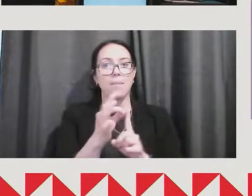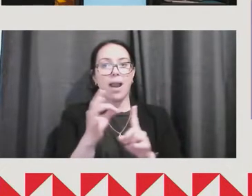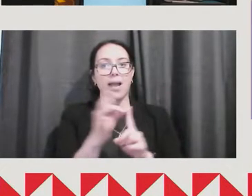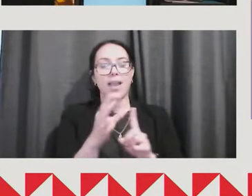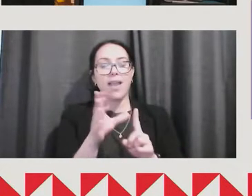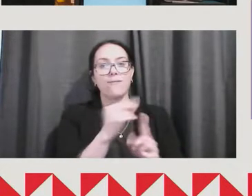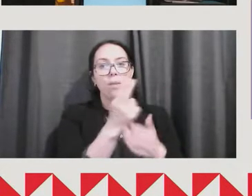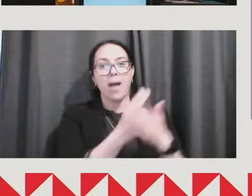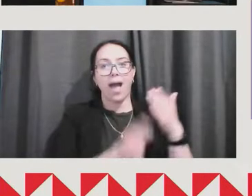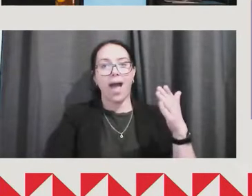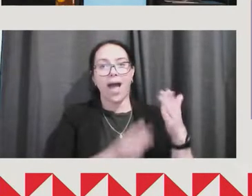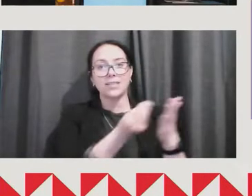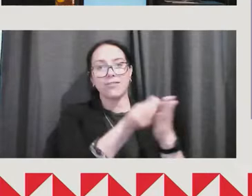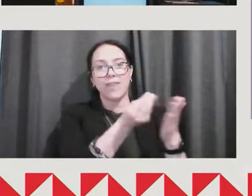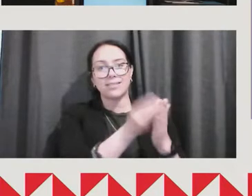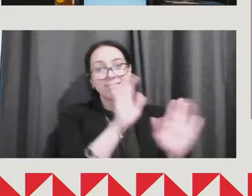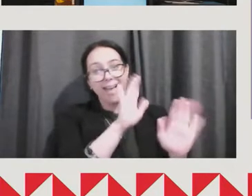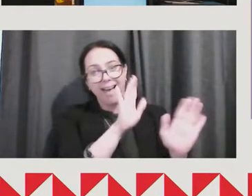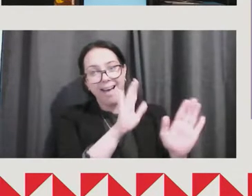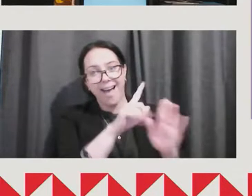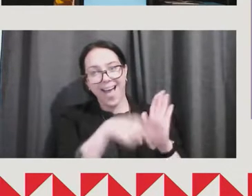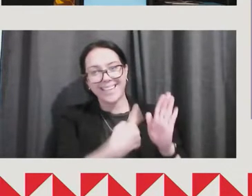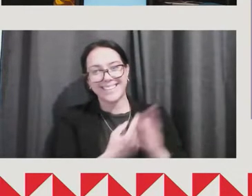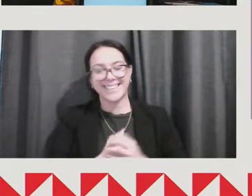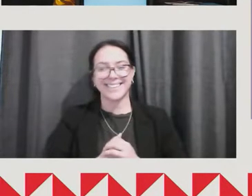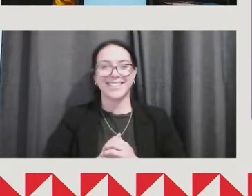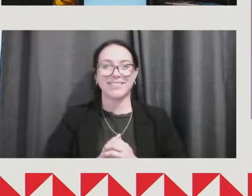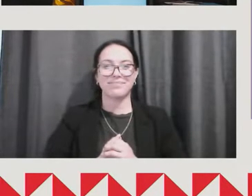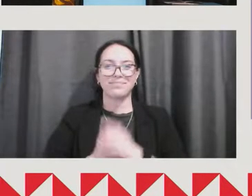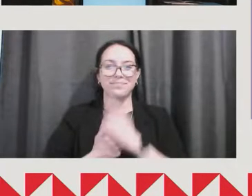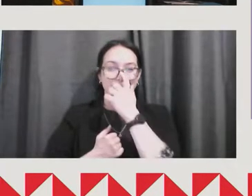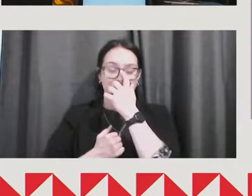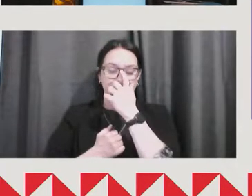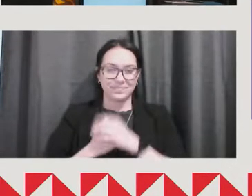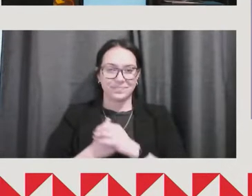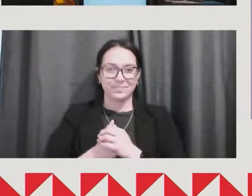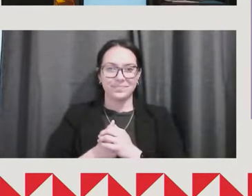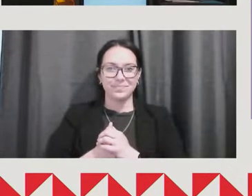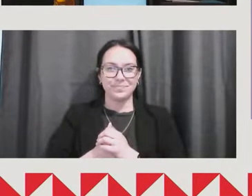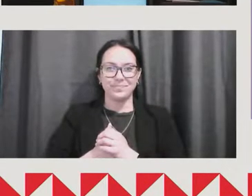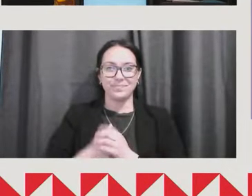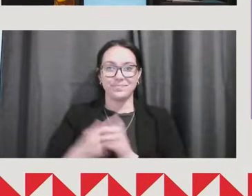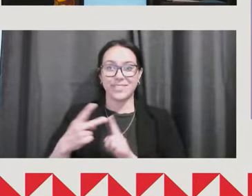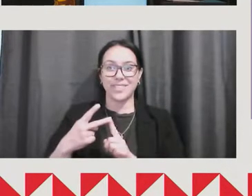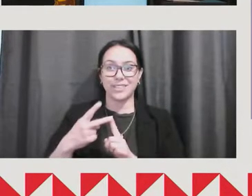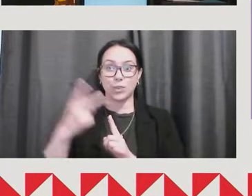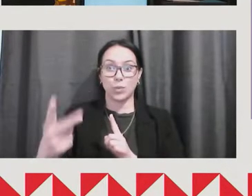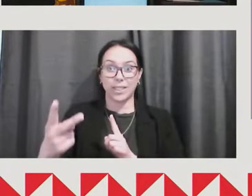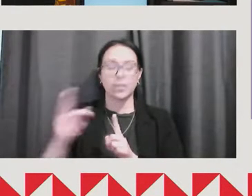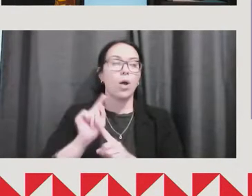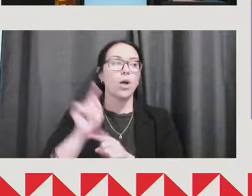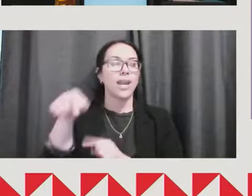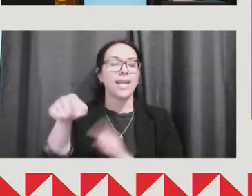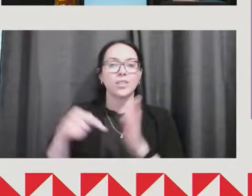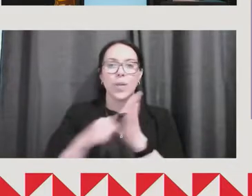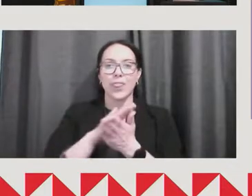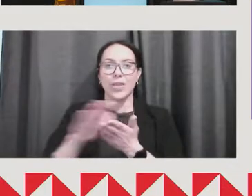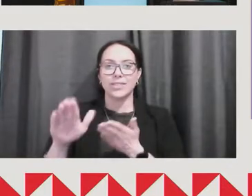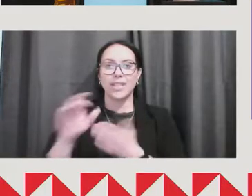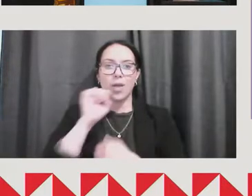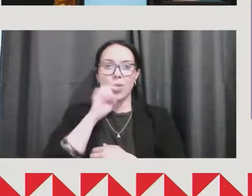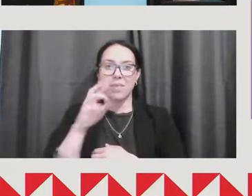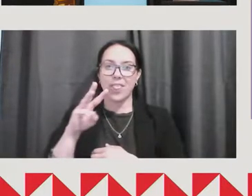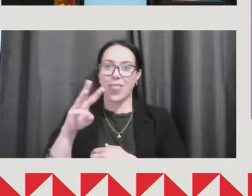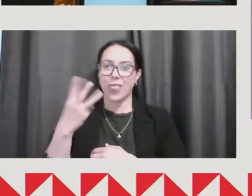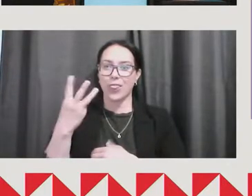doing that I just um and in two weeks uh well next week Thursday is the third open so please